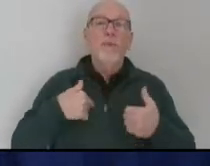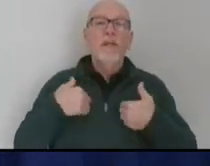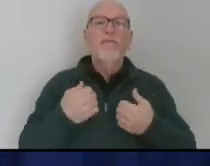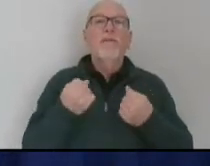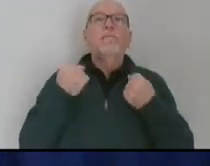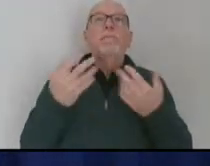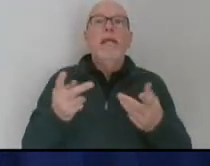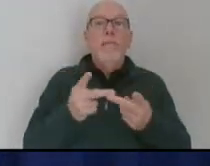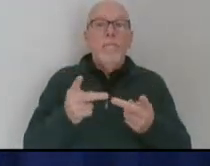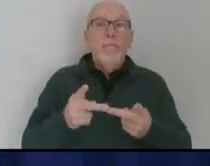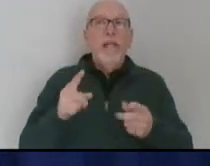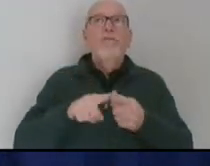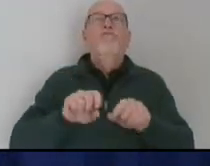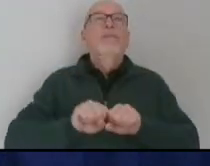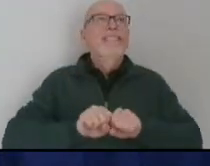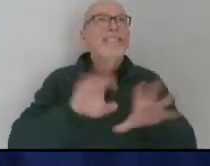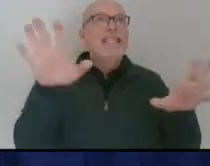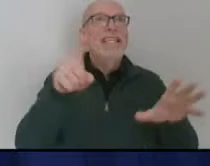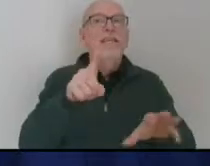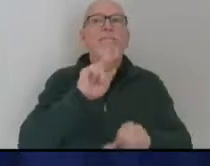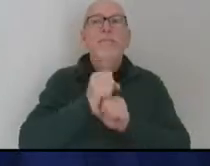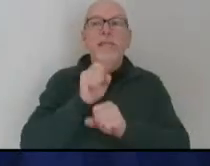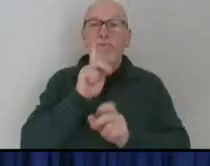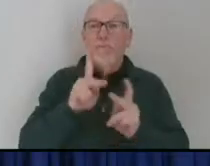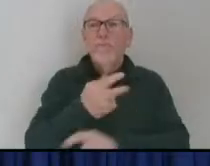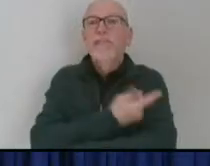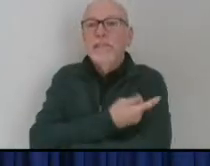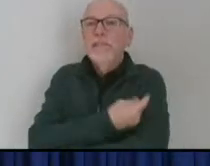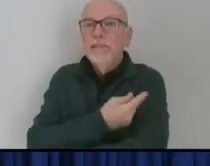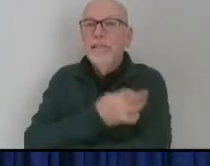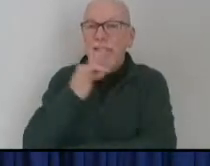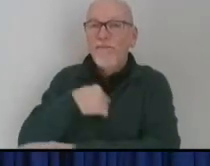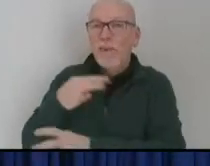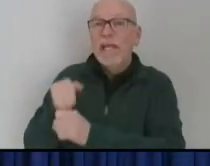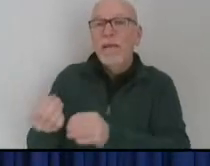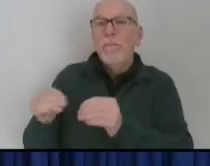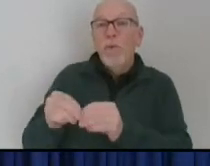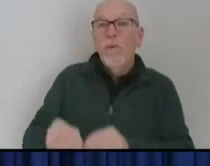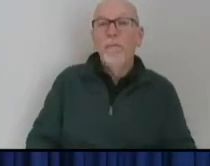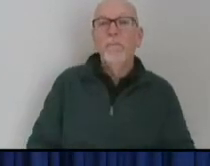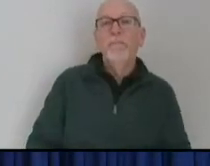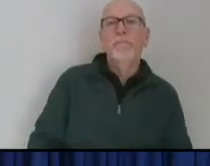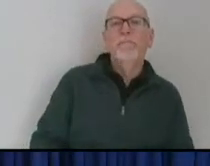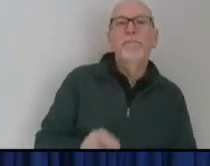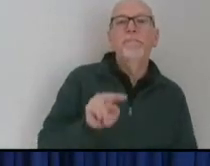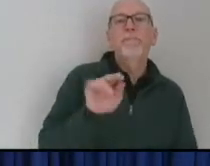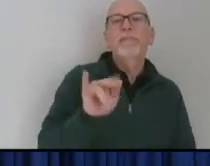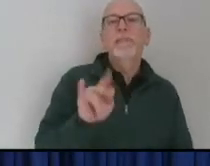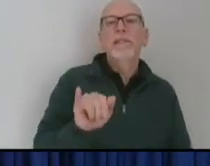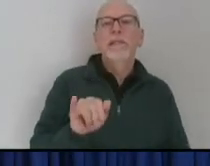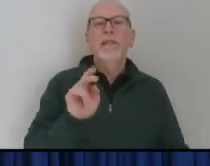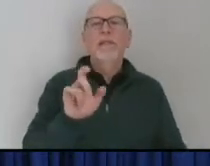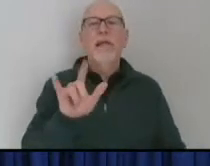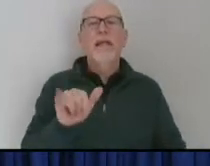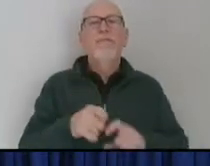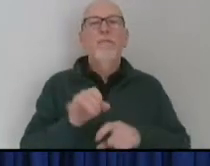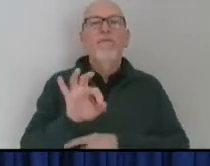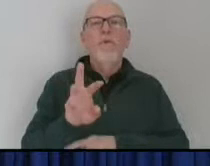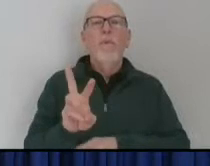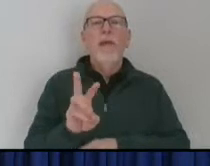for that vaccine to go so we can get it in Hoosiers' arms. Nikki Kelly with the Fort Wayne Journal-Gazette. Afternoon,